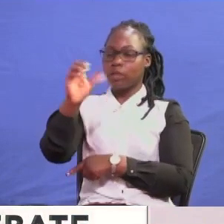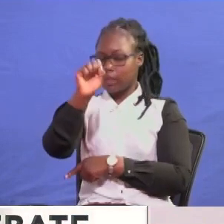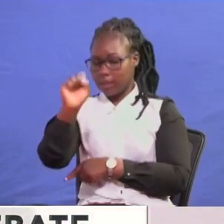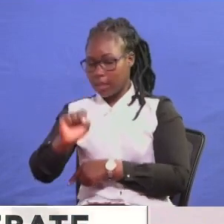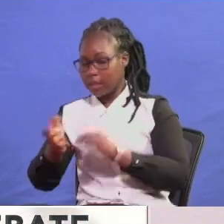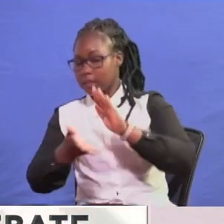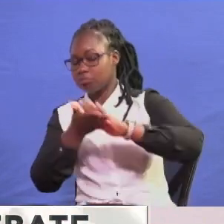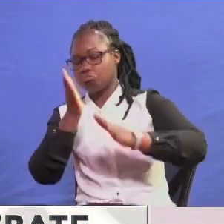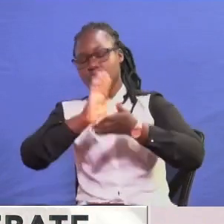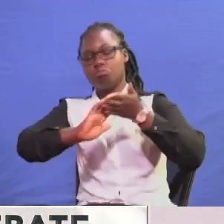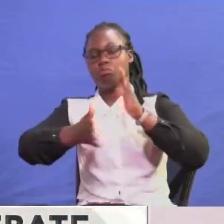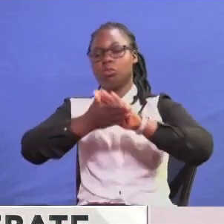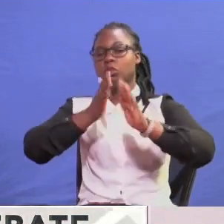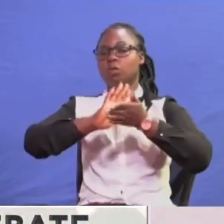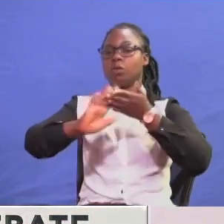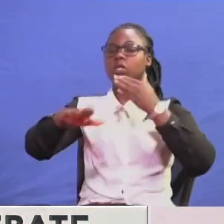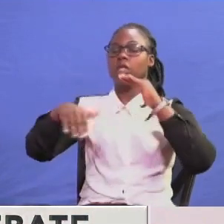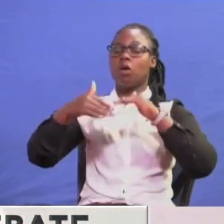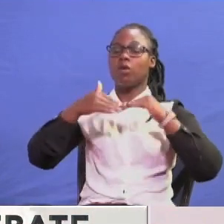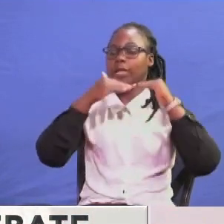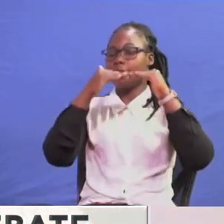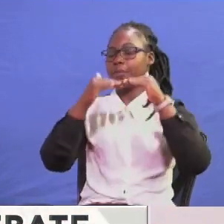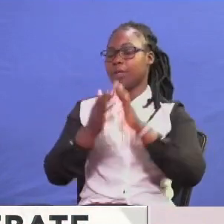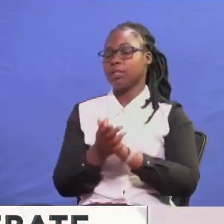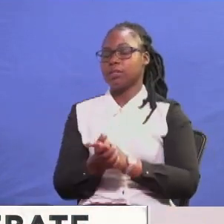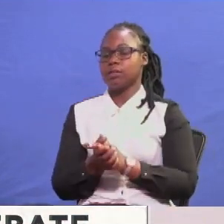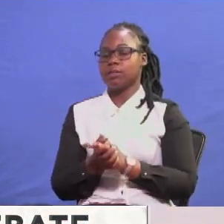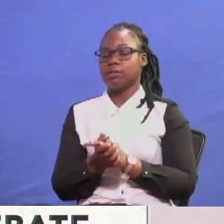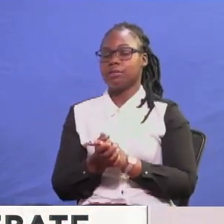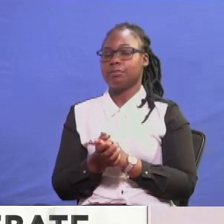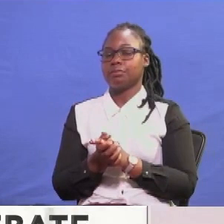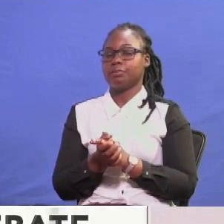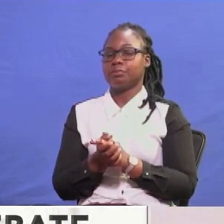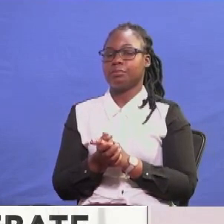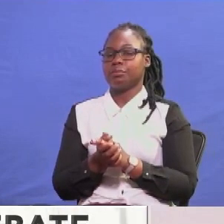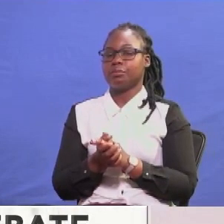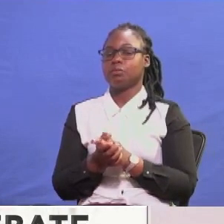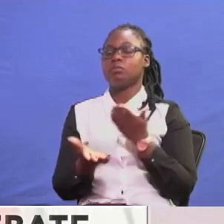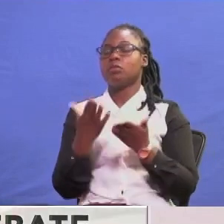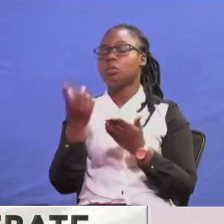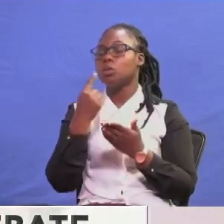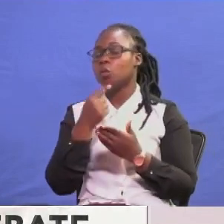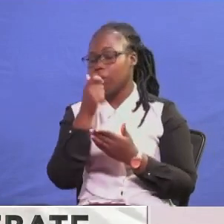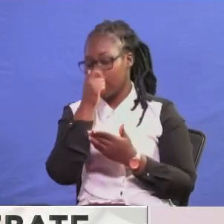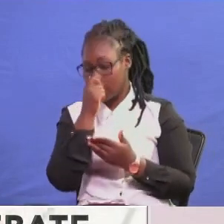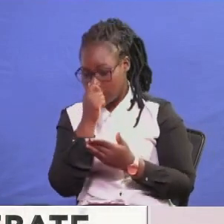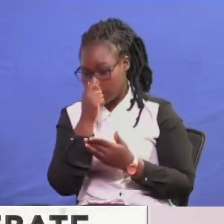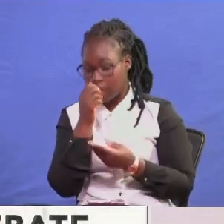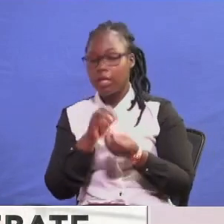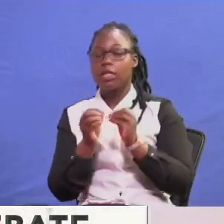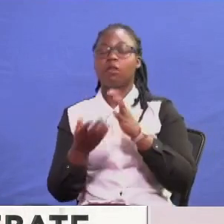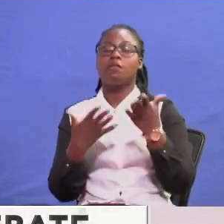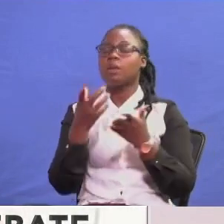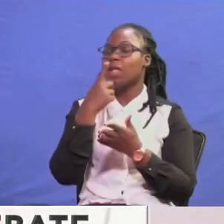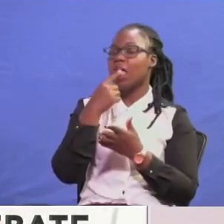without any limit whatsoever. It will be whoever he wish. The number could be